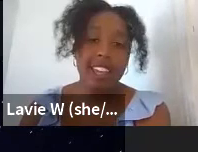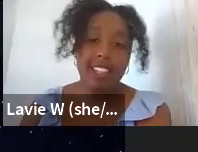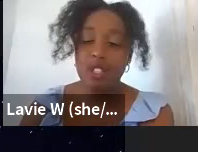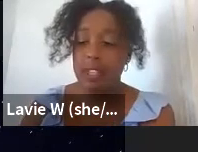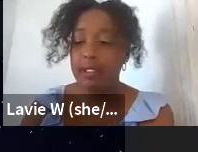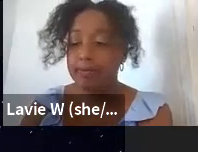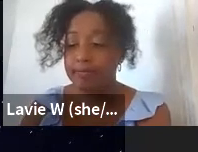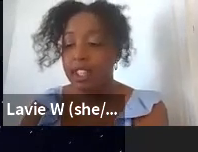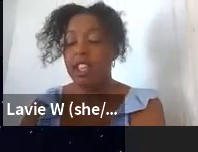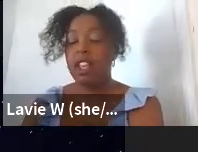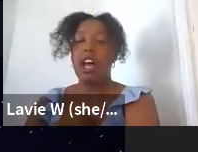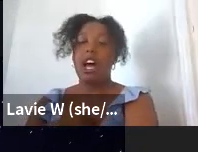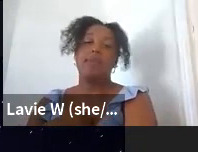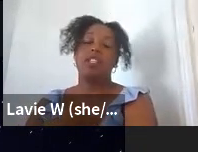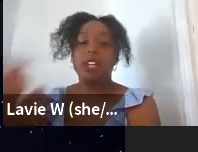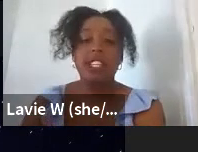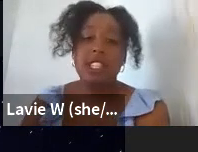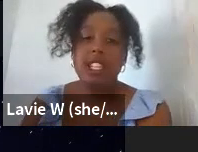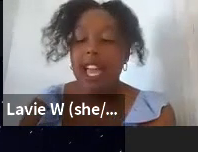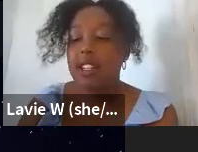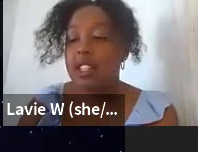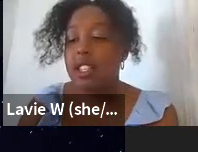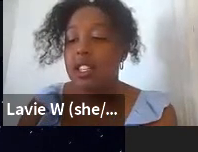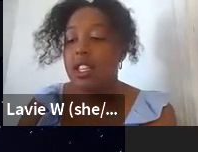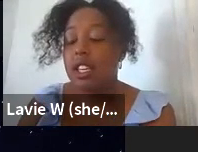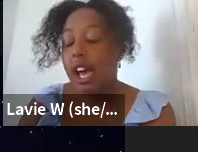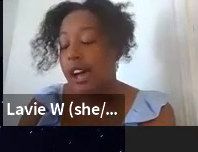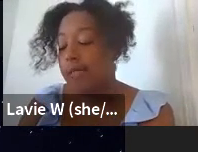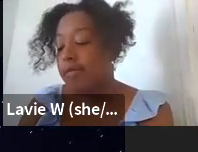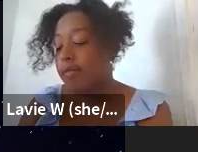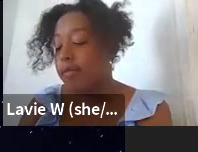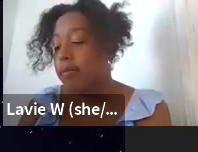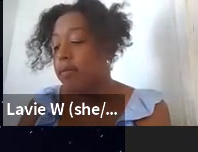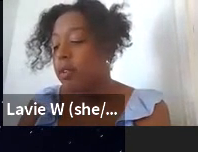would like it to be. In 2018,